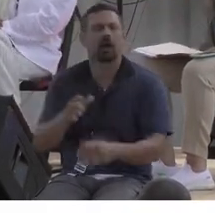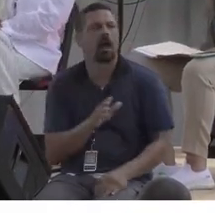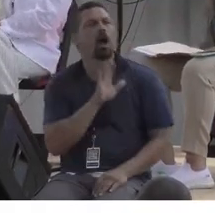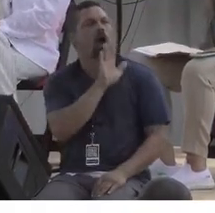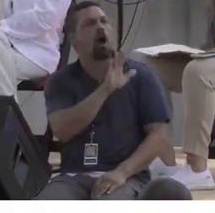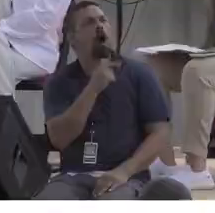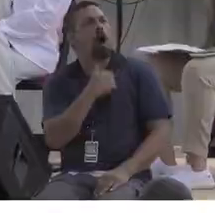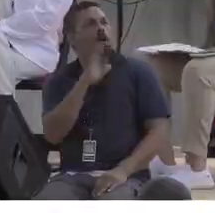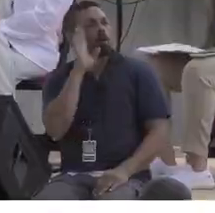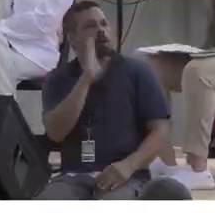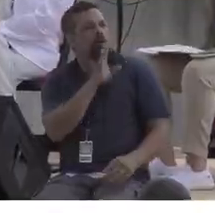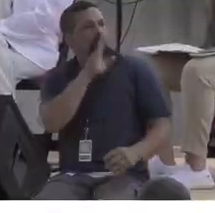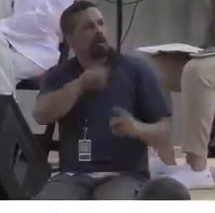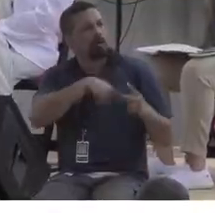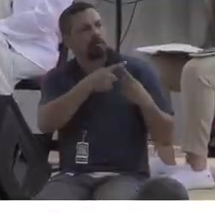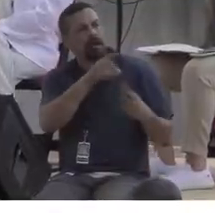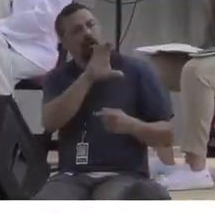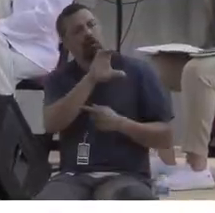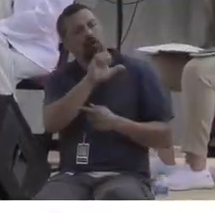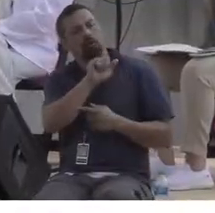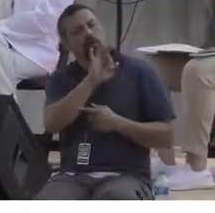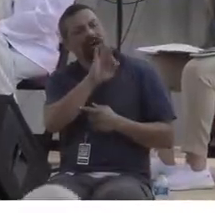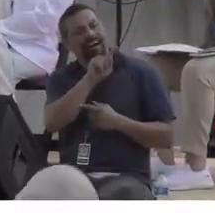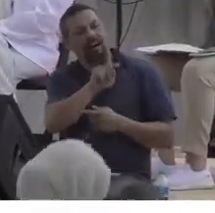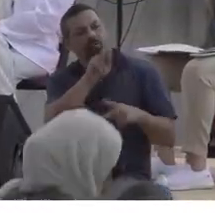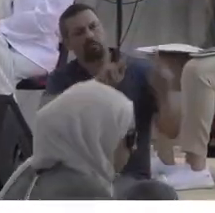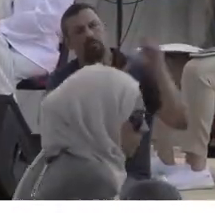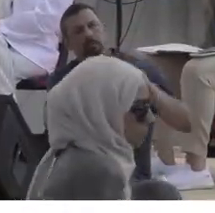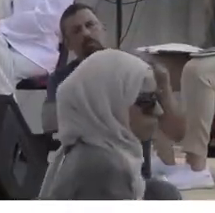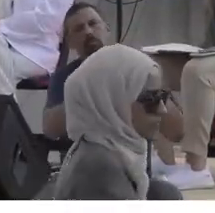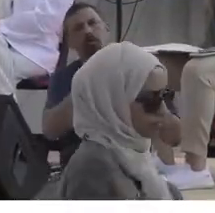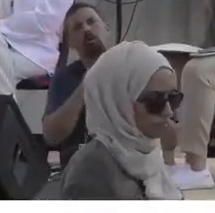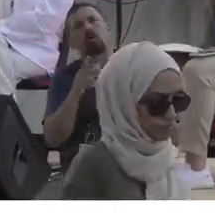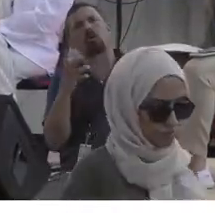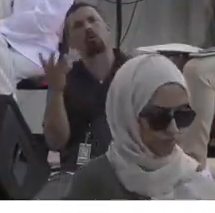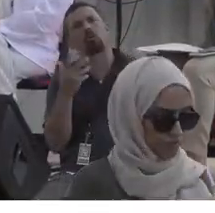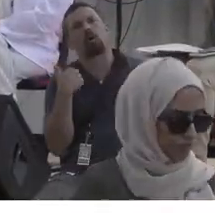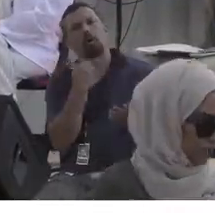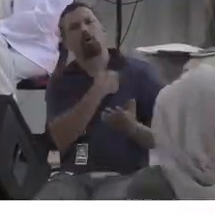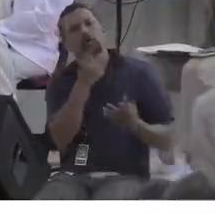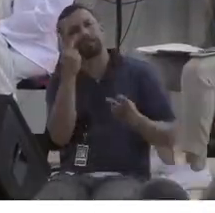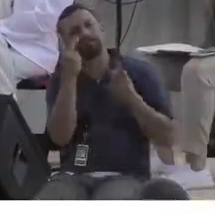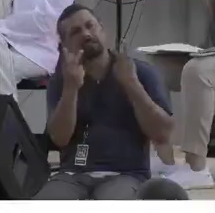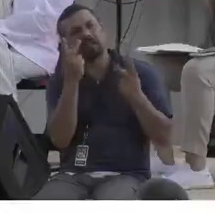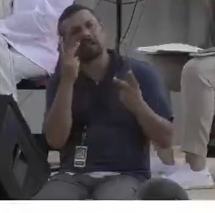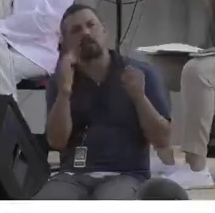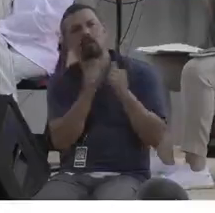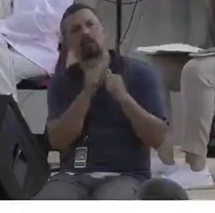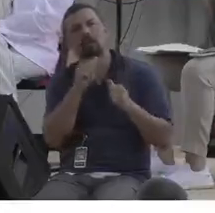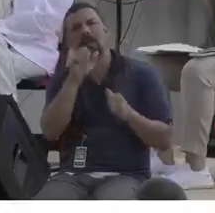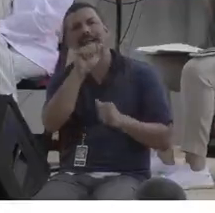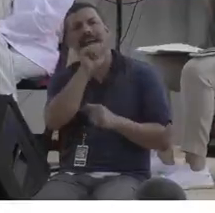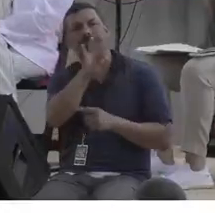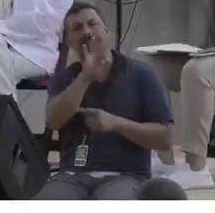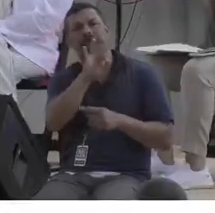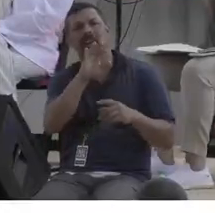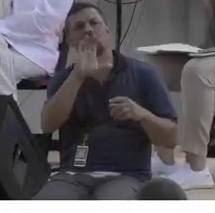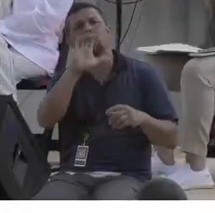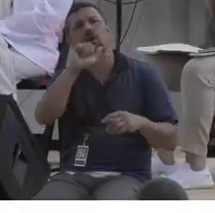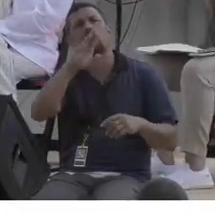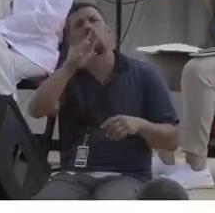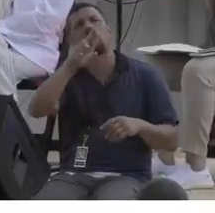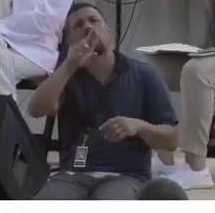on behalf of craftspeople that we work with. But what we've seen with Afghanistan, carpet